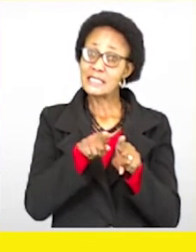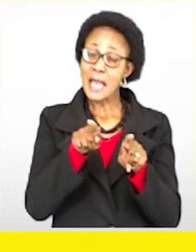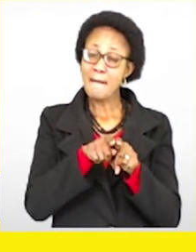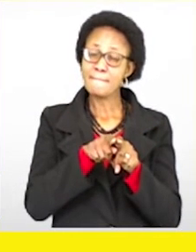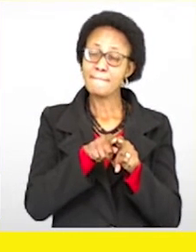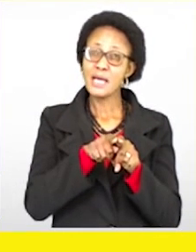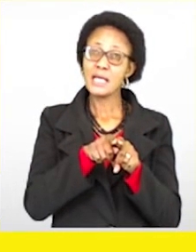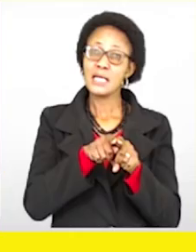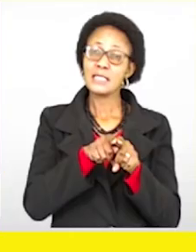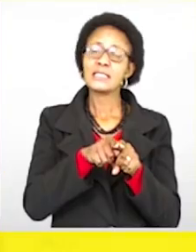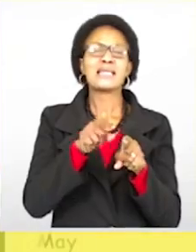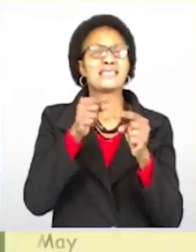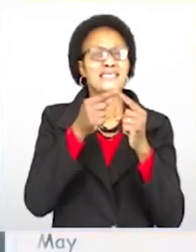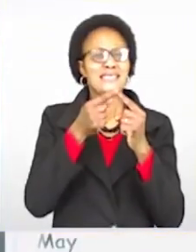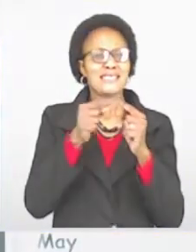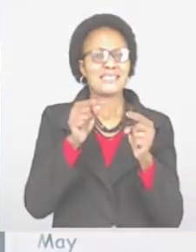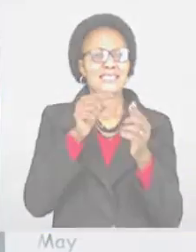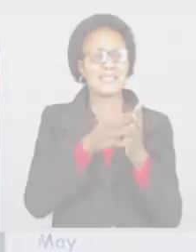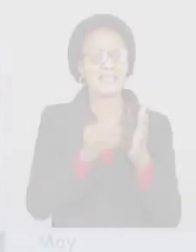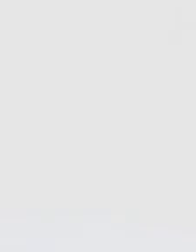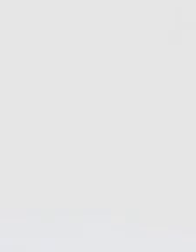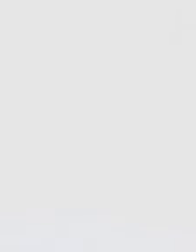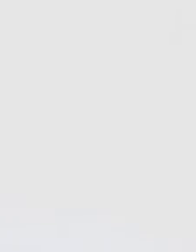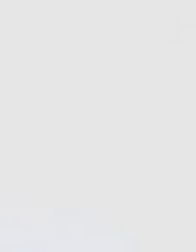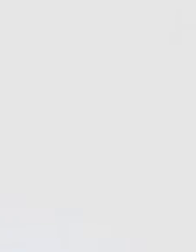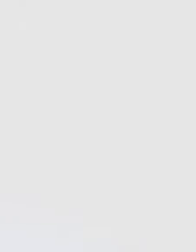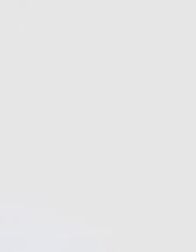similarities and patterns.